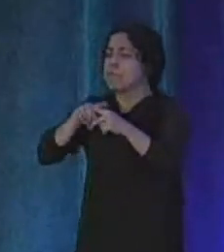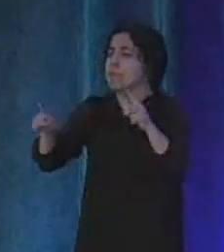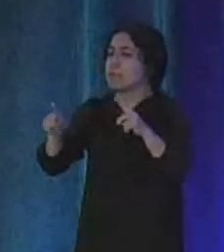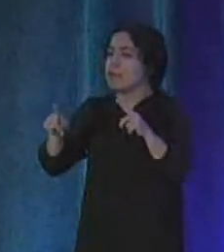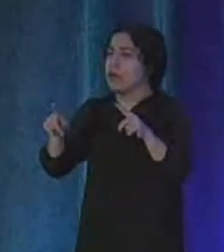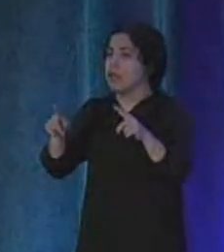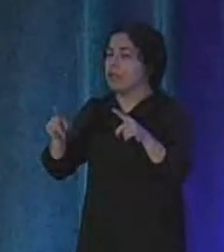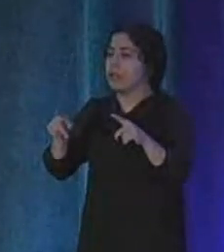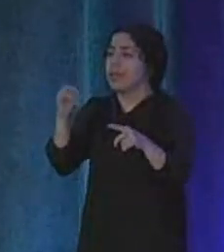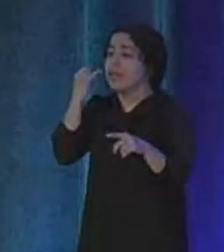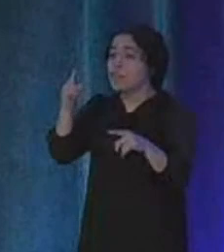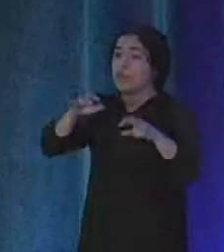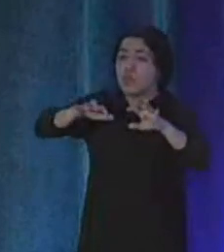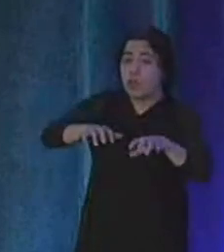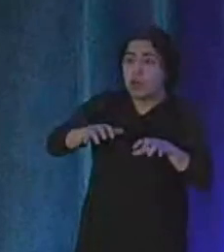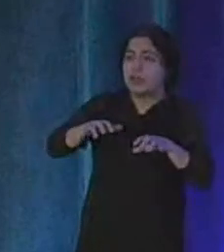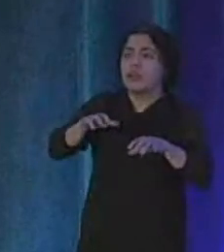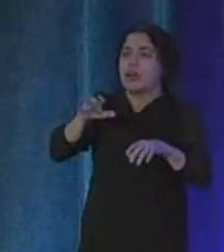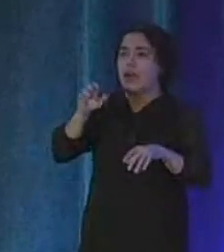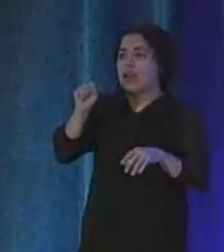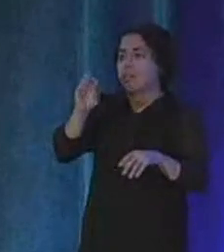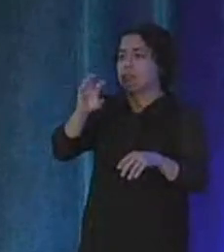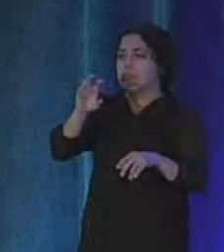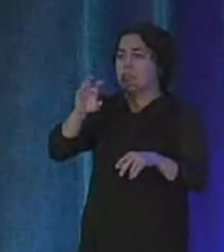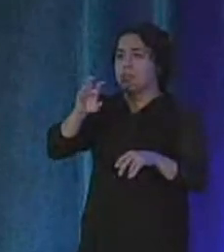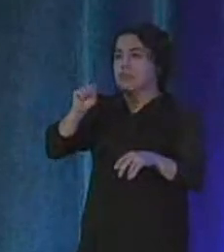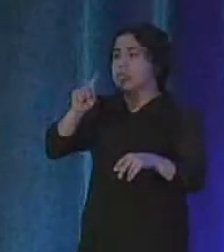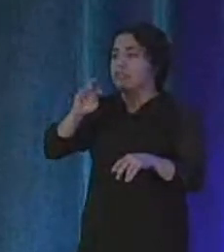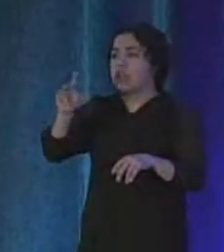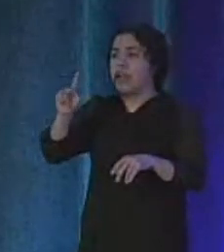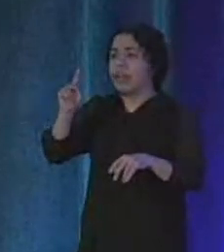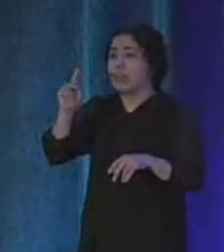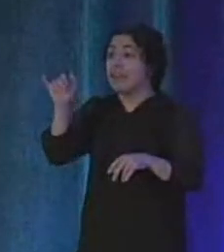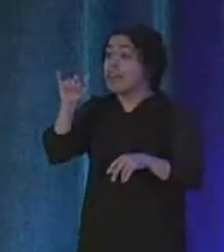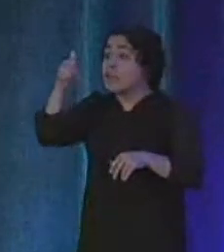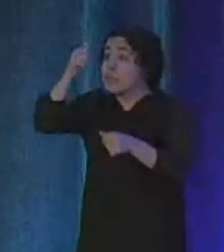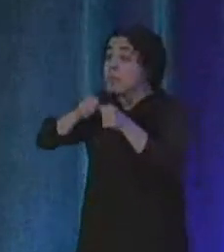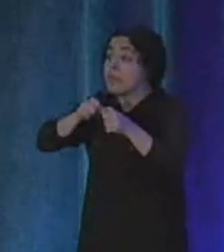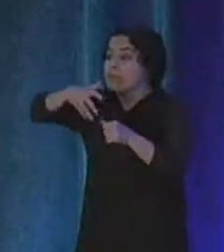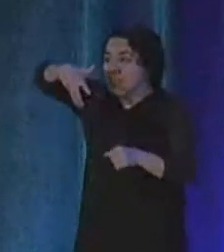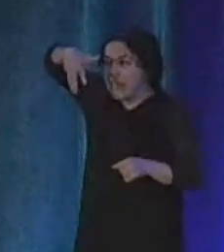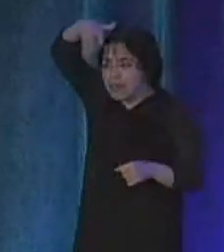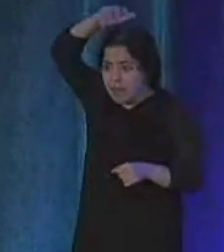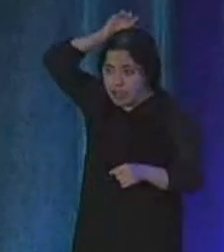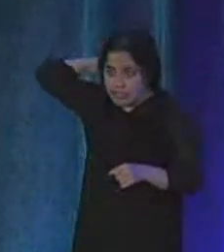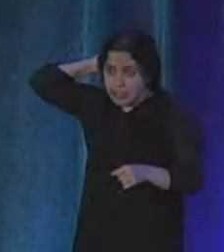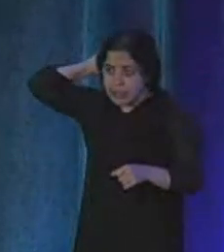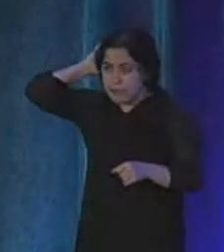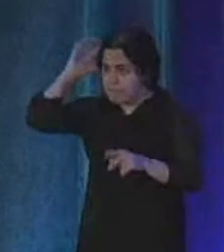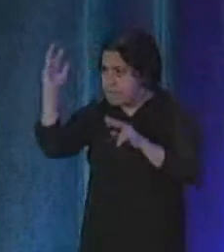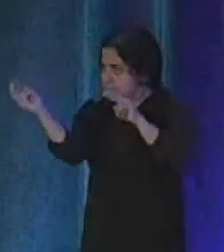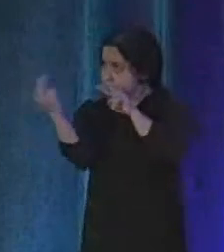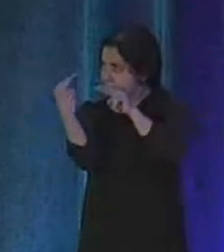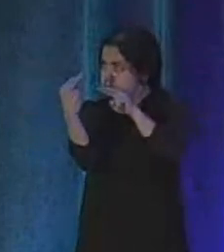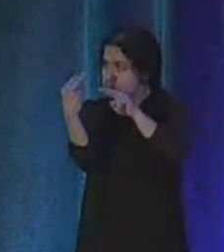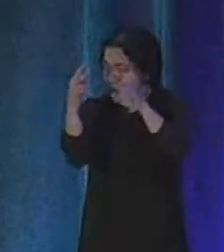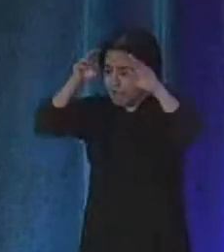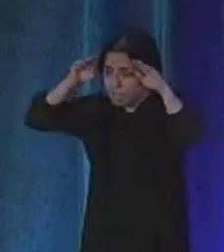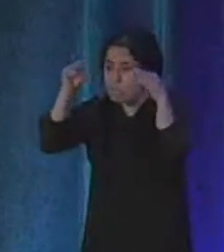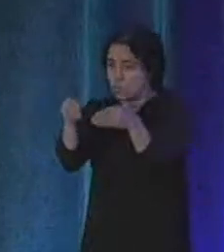stalk. You looked into her eyes and you suddenly were the only thing that existed. The next thing is take a second to